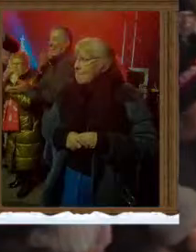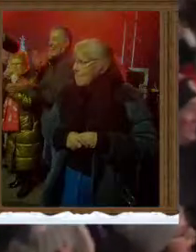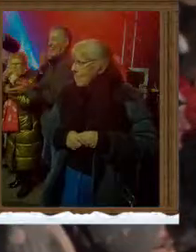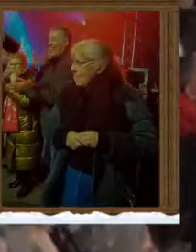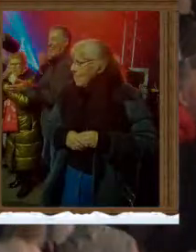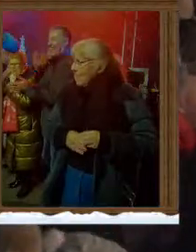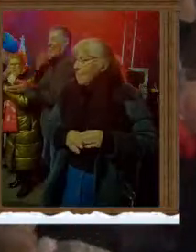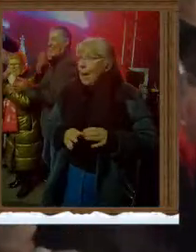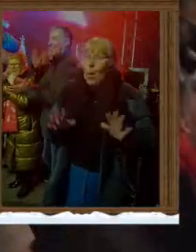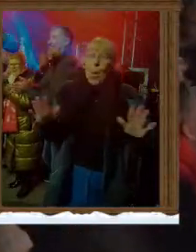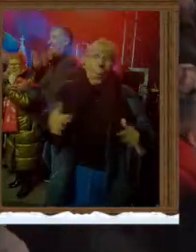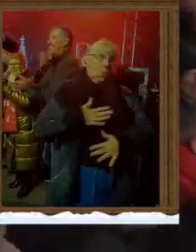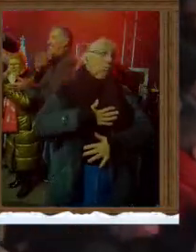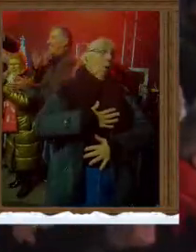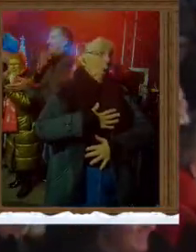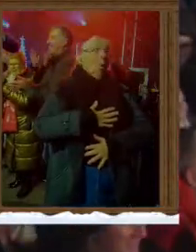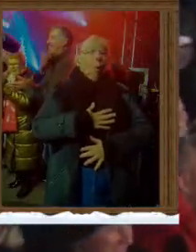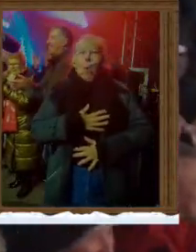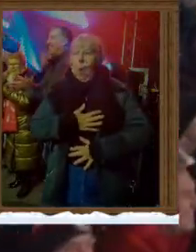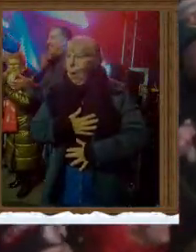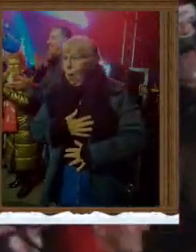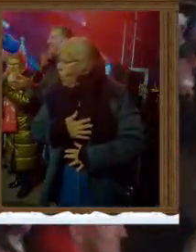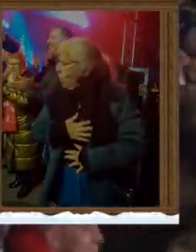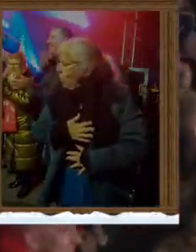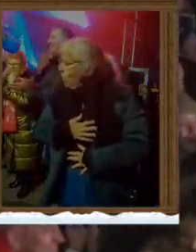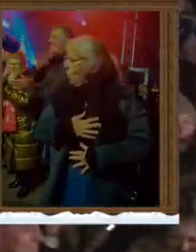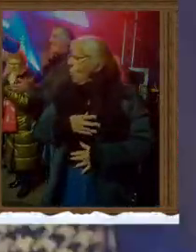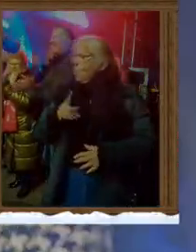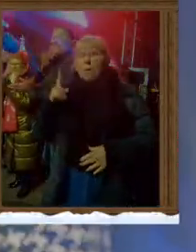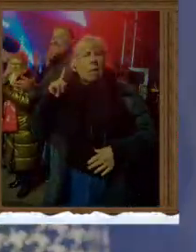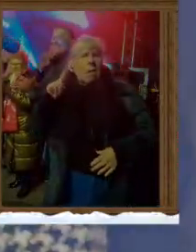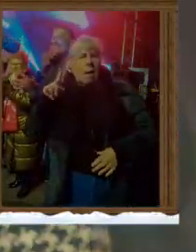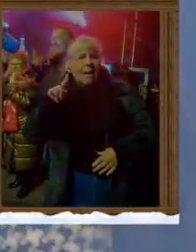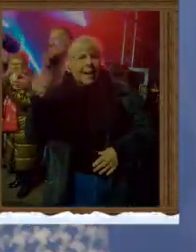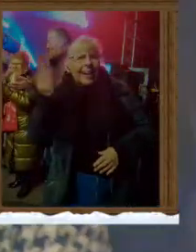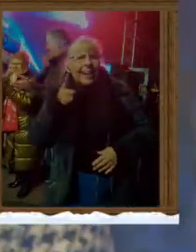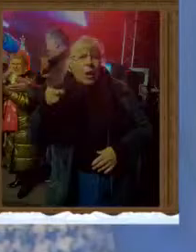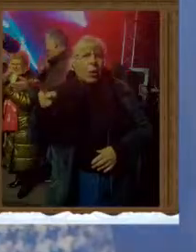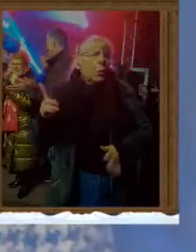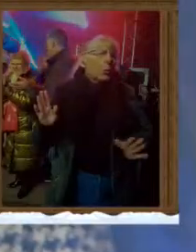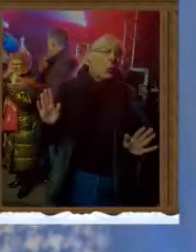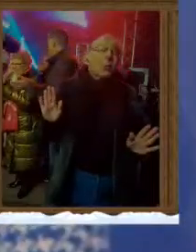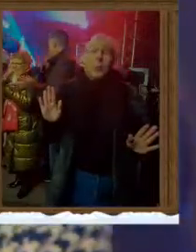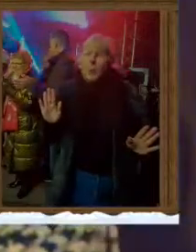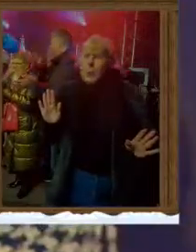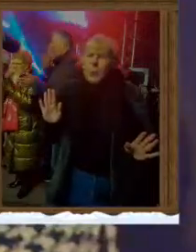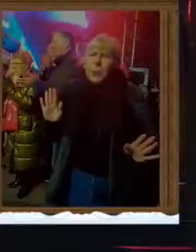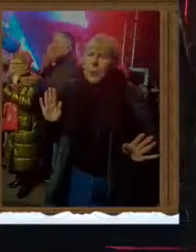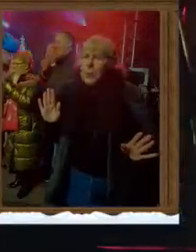Wow. Ho, ho, ho. Oh, I can't hear you. Cut. Well done, boys and girls.